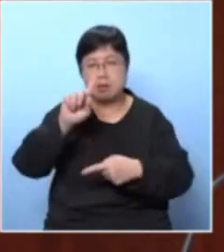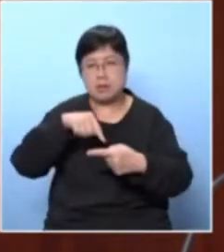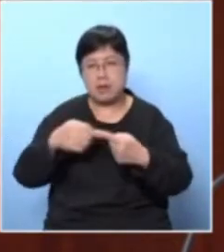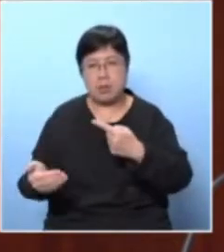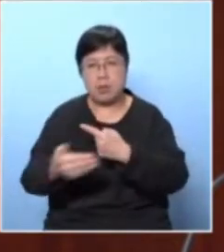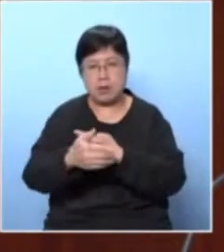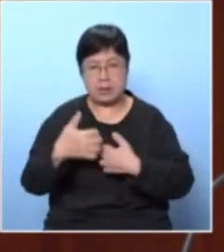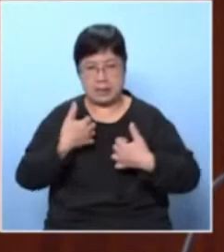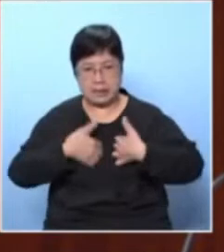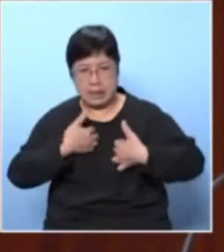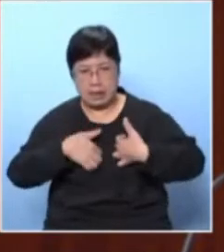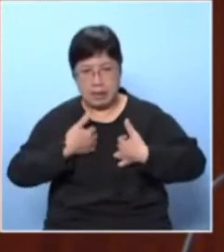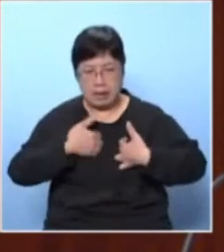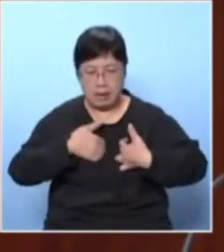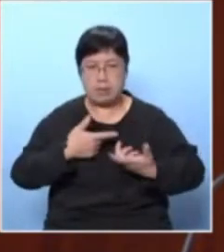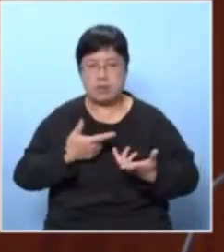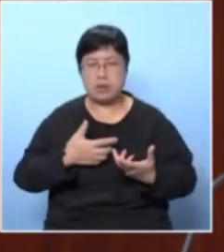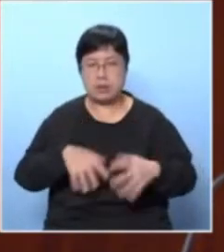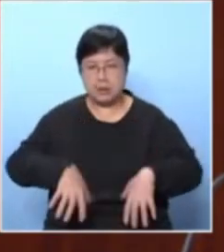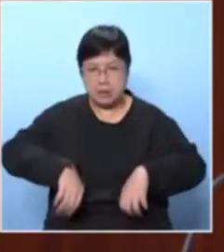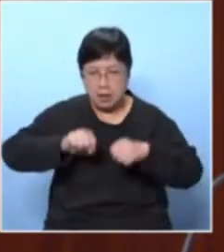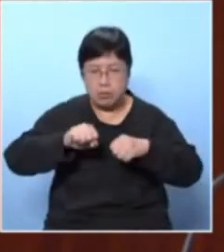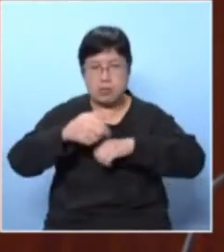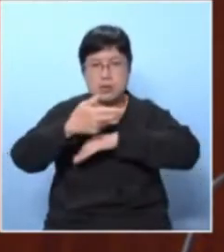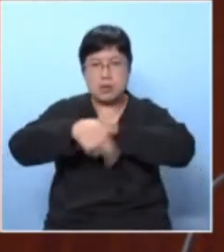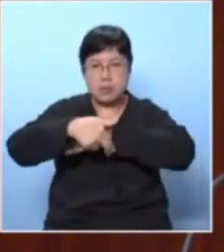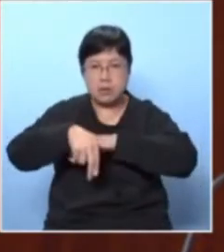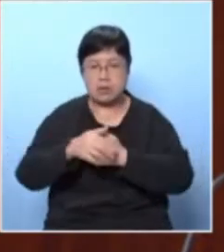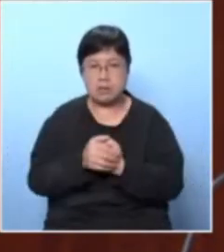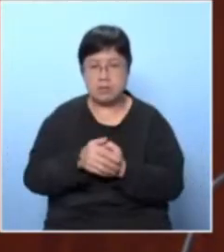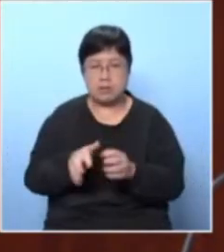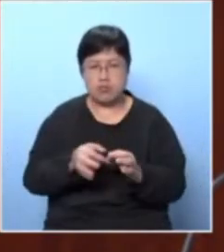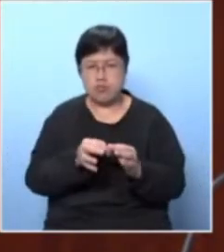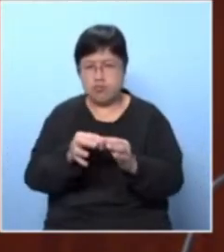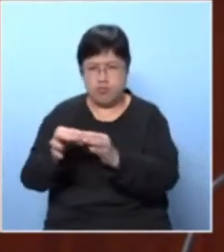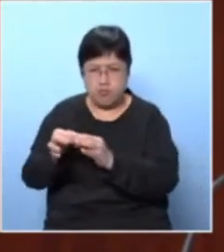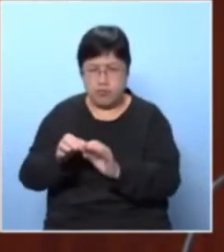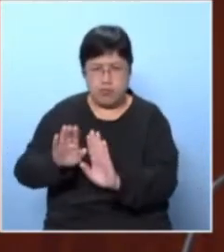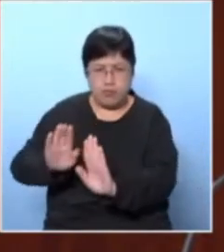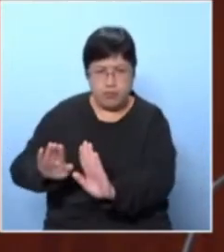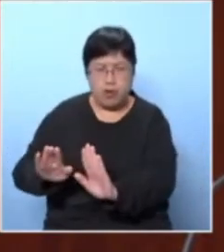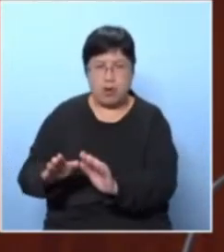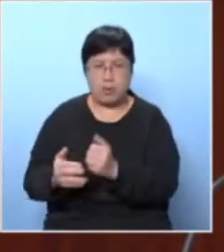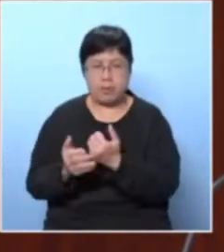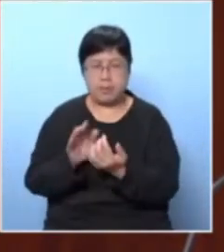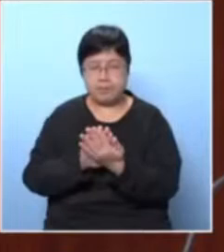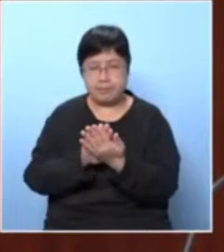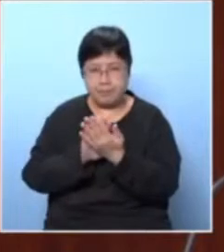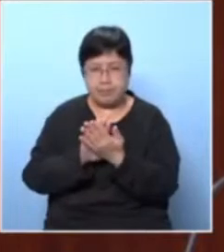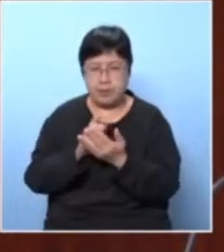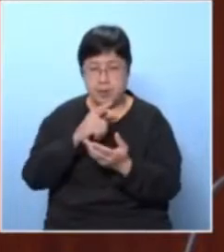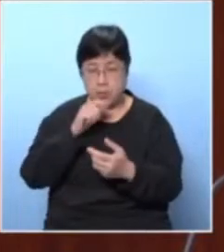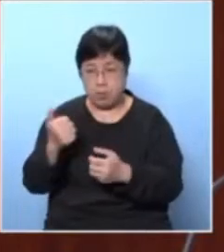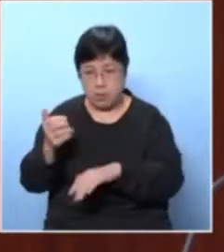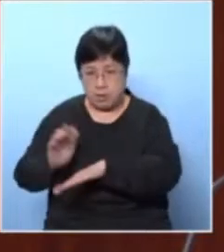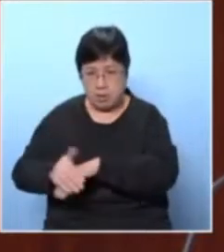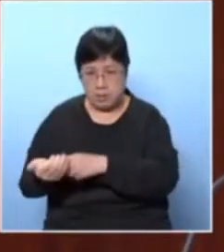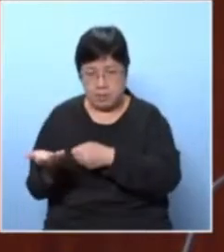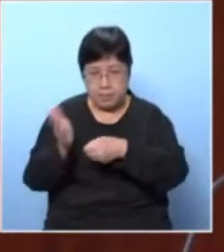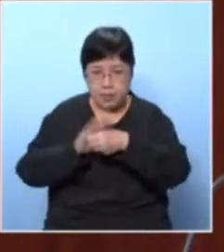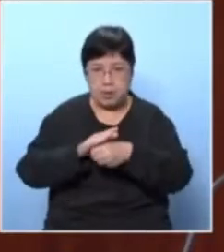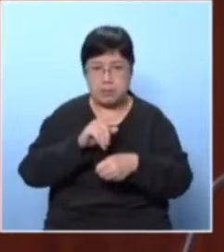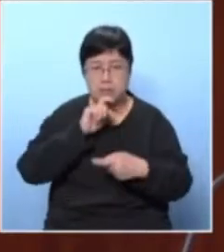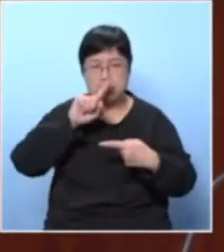GBA. To that end, Hong Kong, together with other GBA cities, will formulate, negotiate,